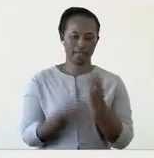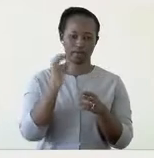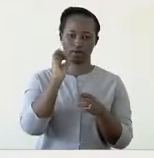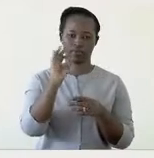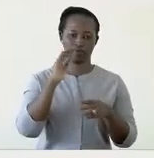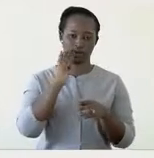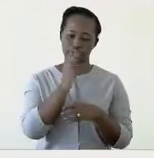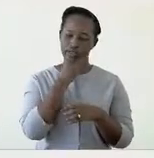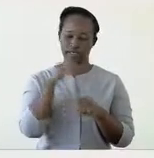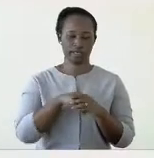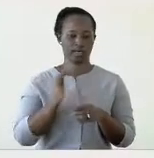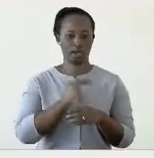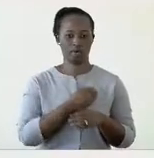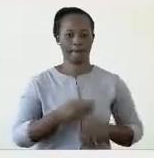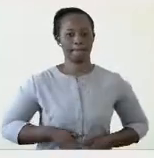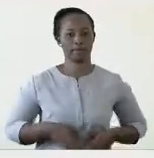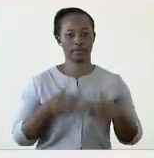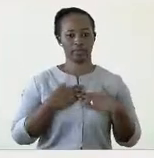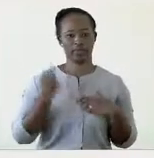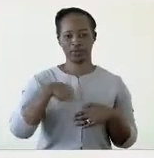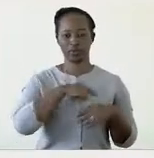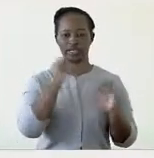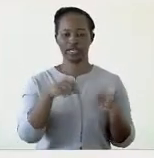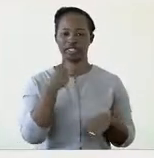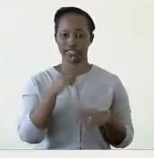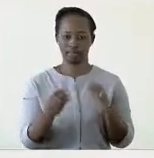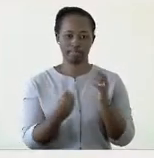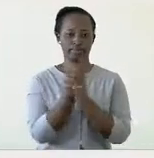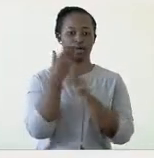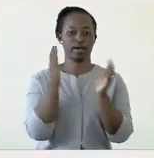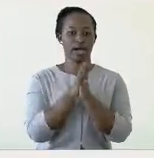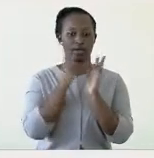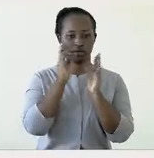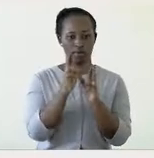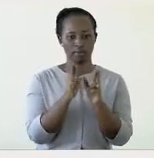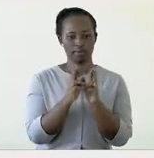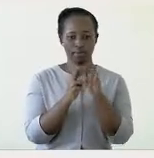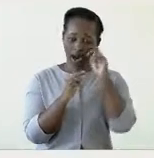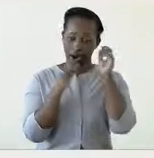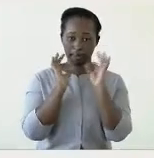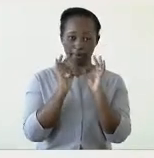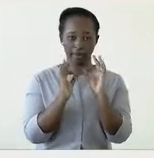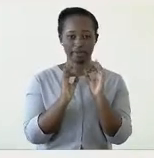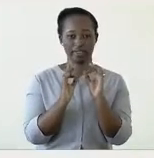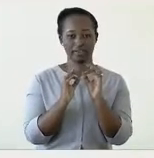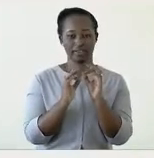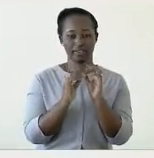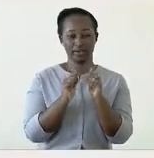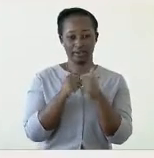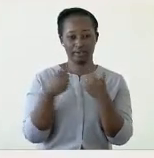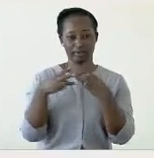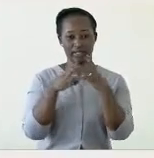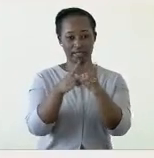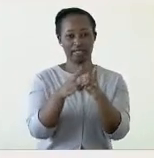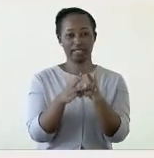body. We can talk about, I said, which is initiated and appropriate corrective mechanisms in the kidney. Regulating of